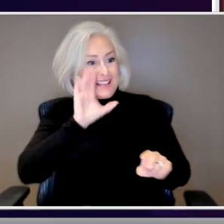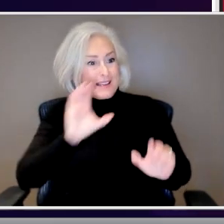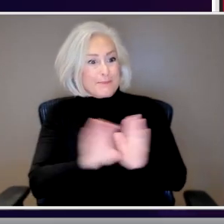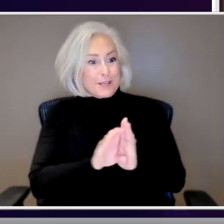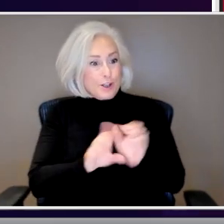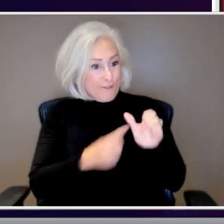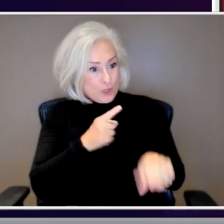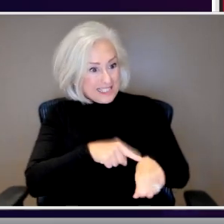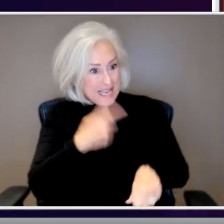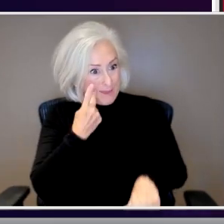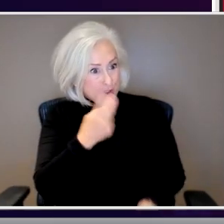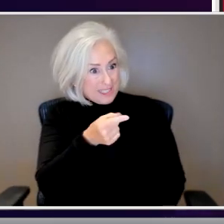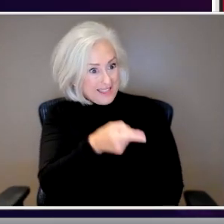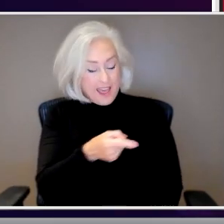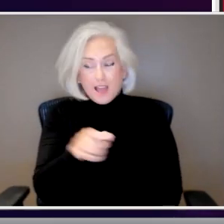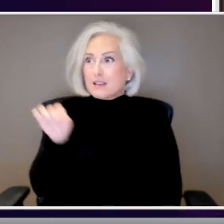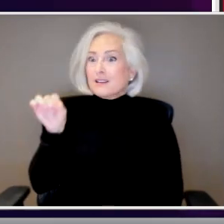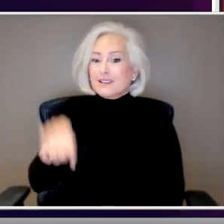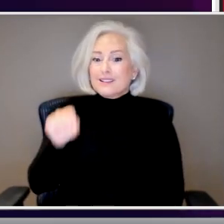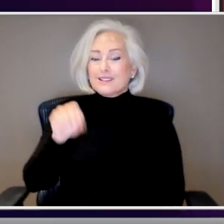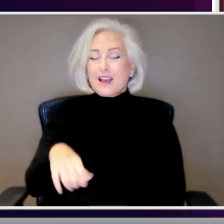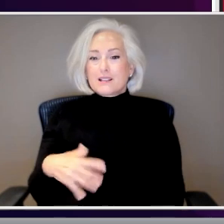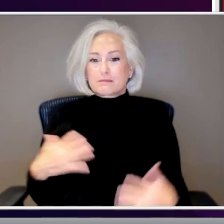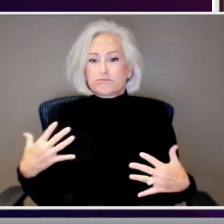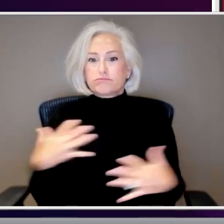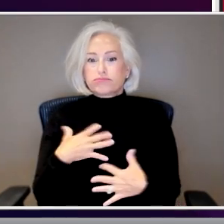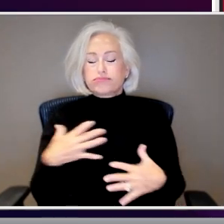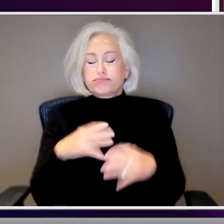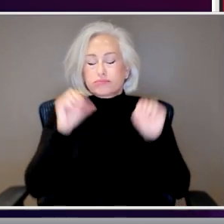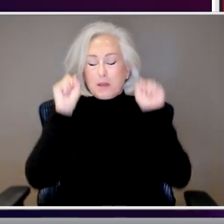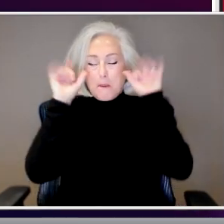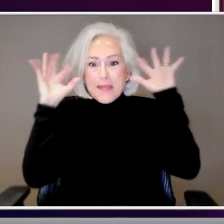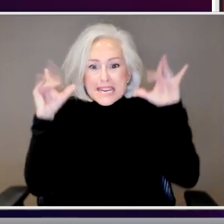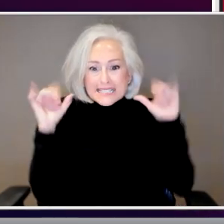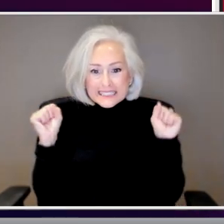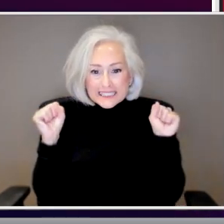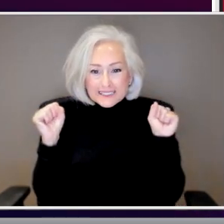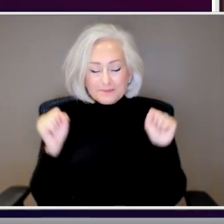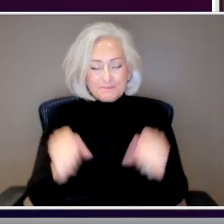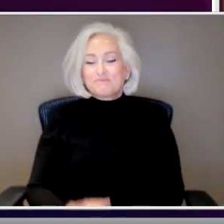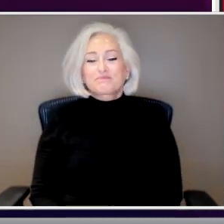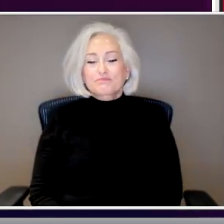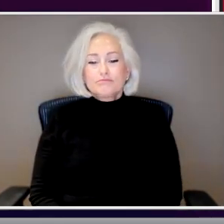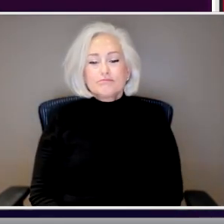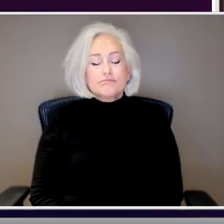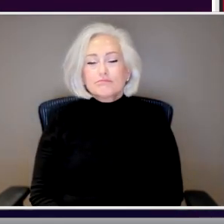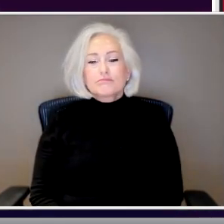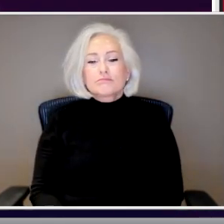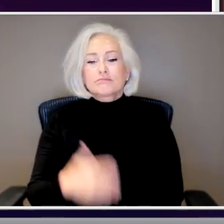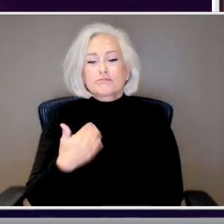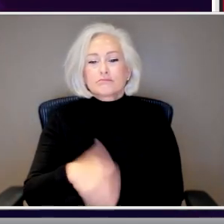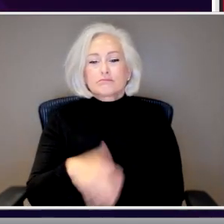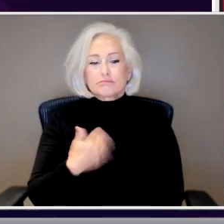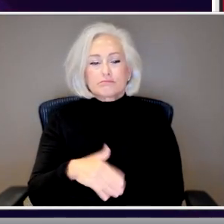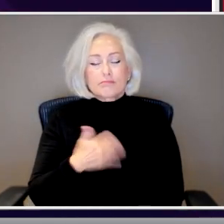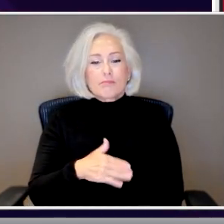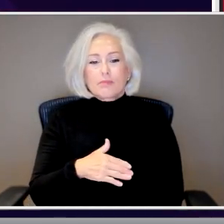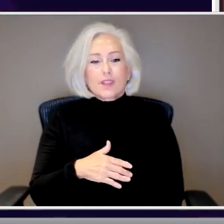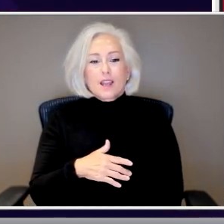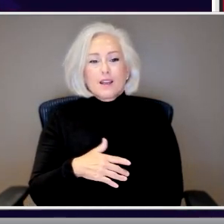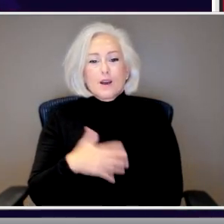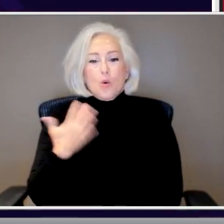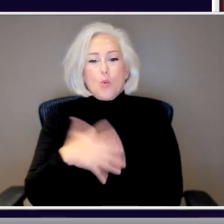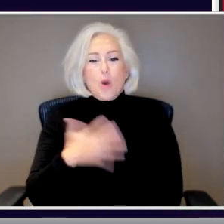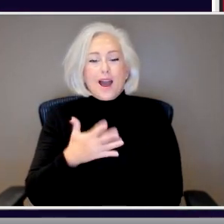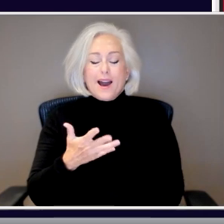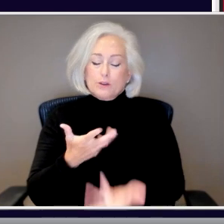yes, yes. That's got to be so It's amazing. fascinating. And what a vulnerable position, such trust